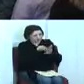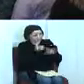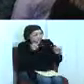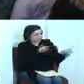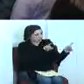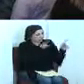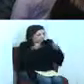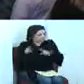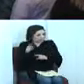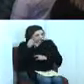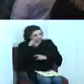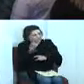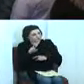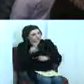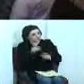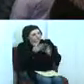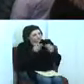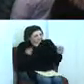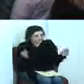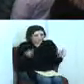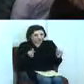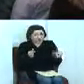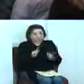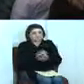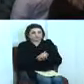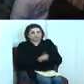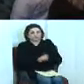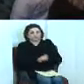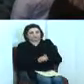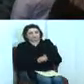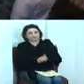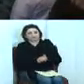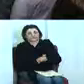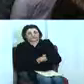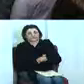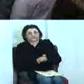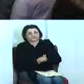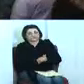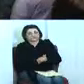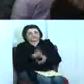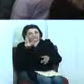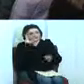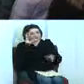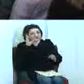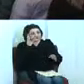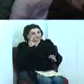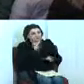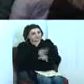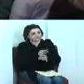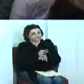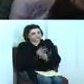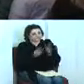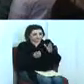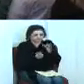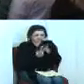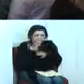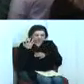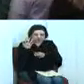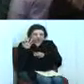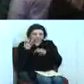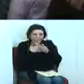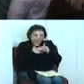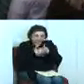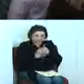ourselves to the faith that you have given us. The faith that will grow in us from this time forward.